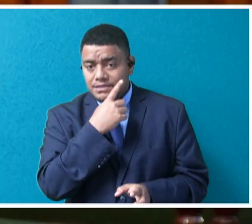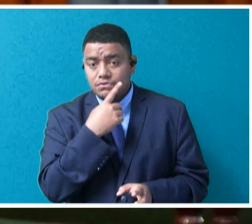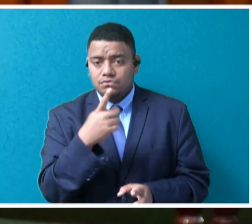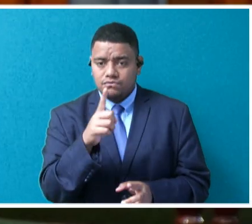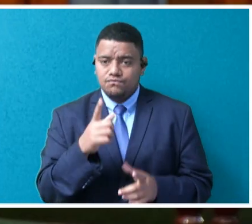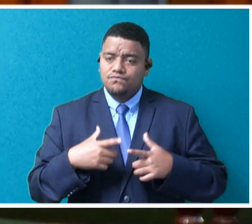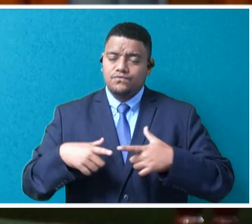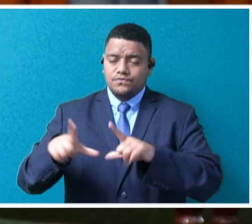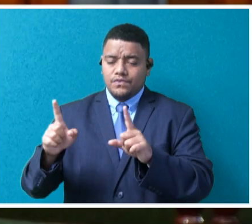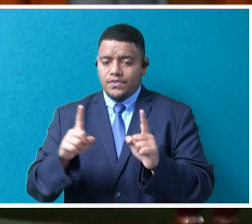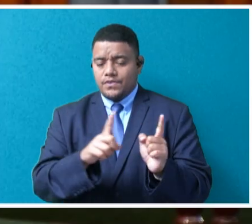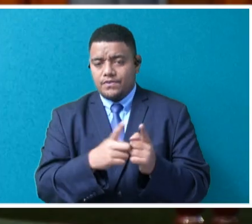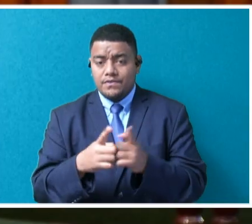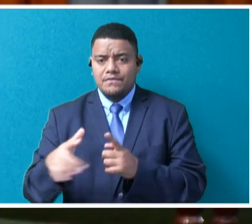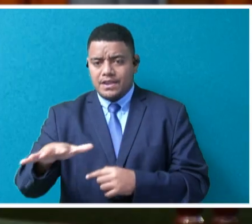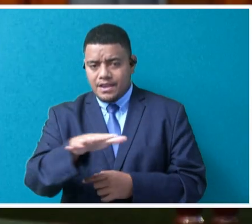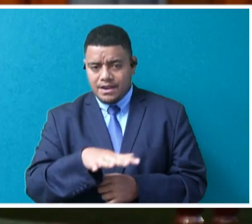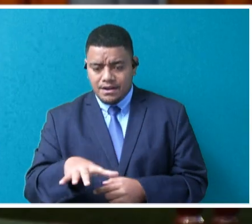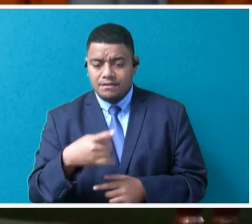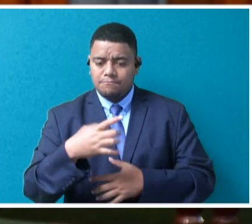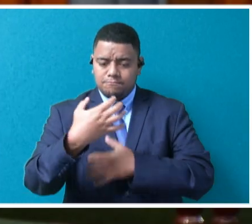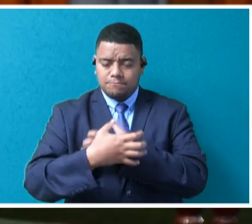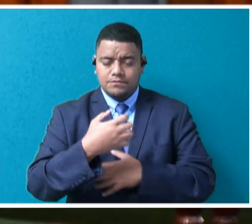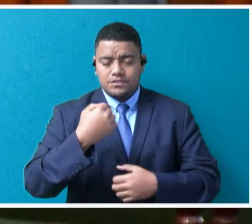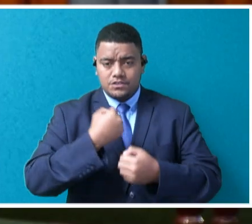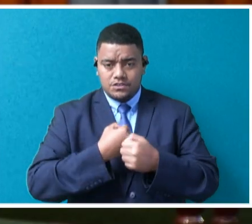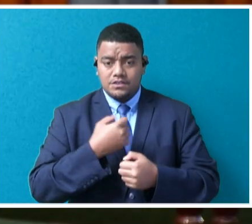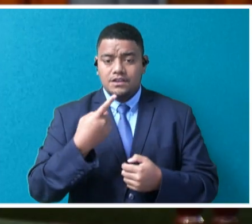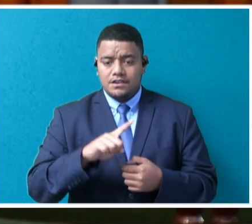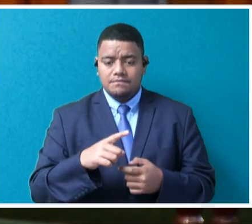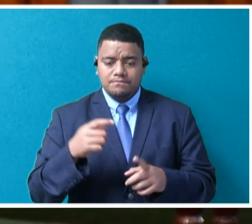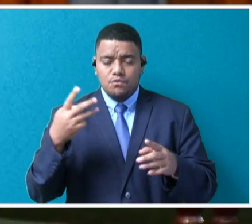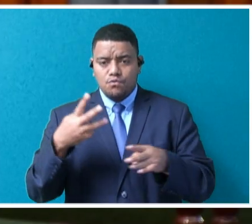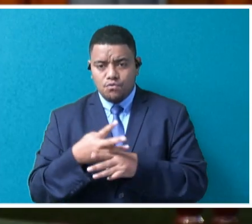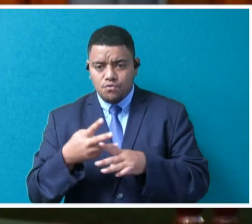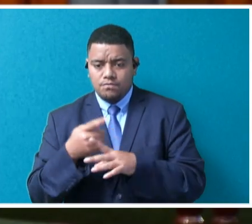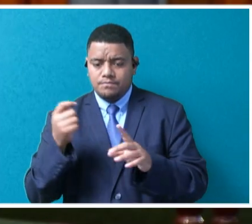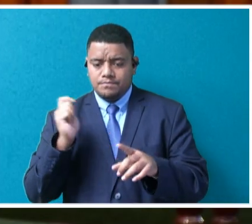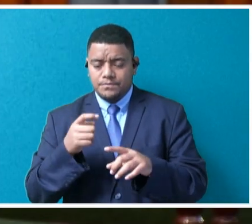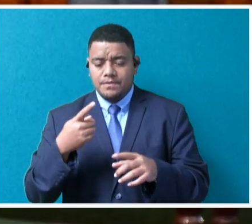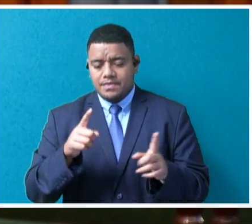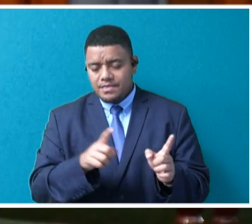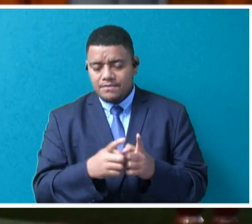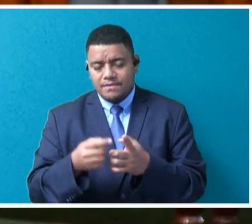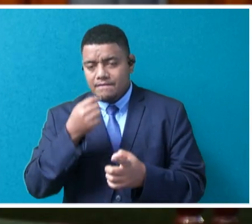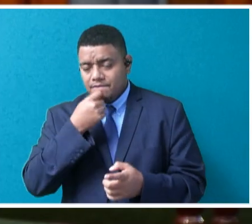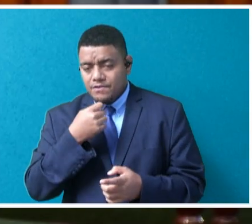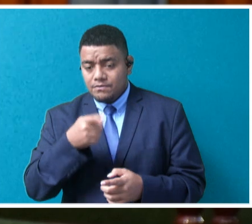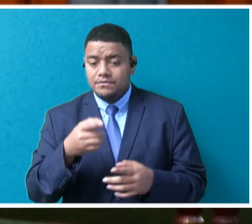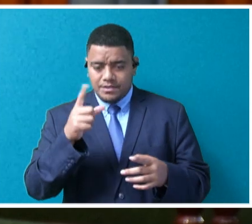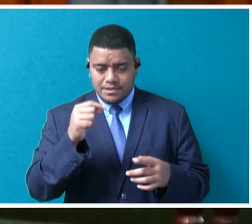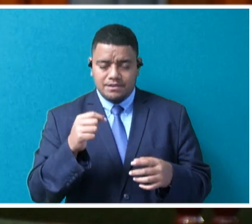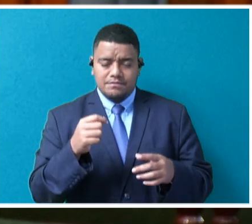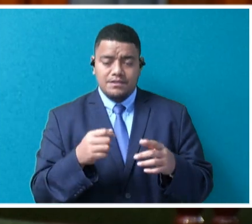into male-dominated areas like mechanical engineering, carpentry, plumbing, to name a few. This is possible